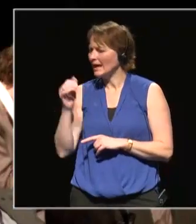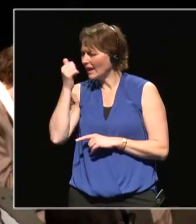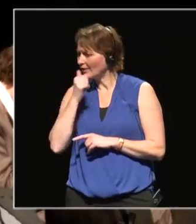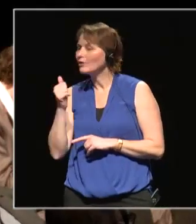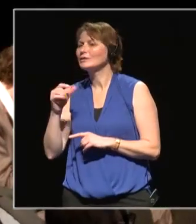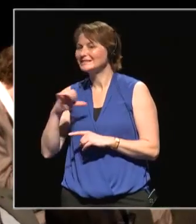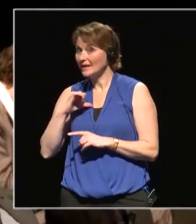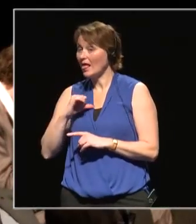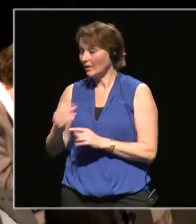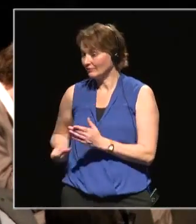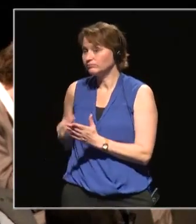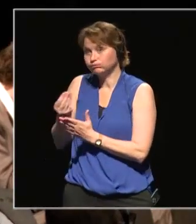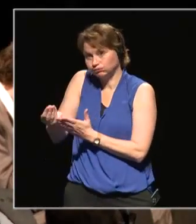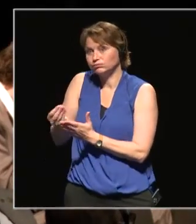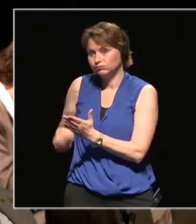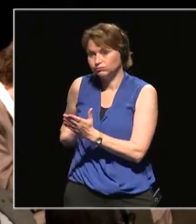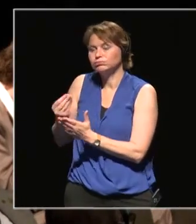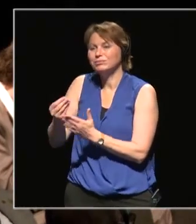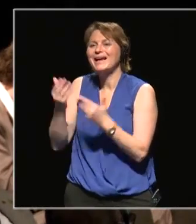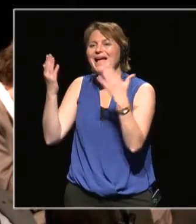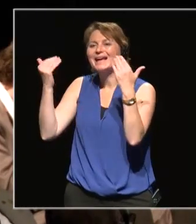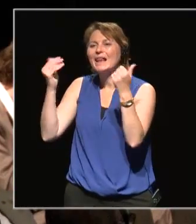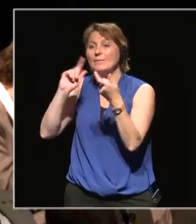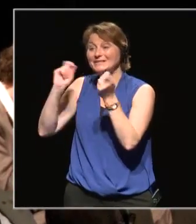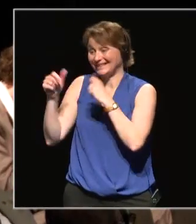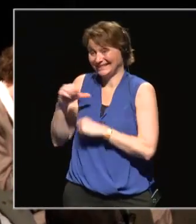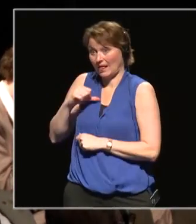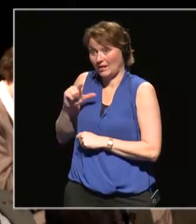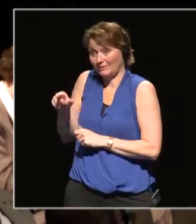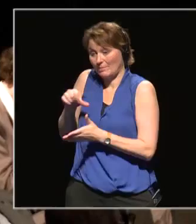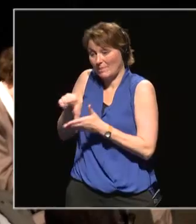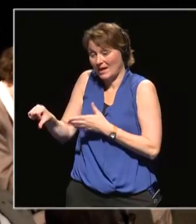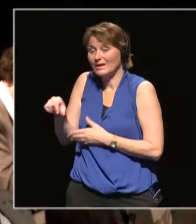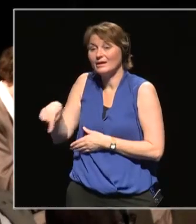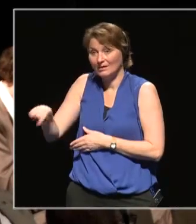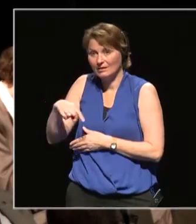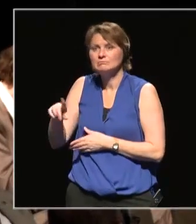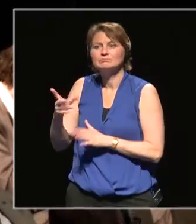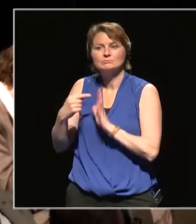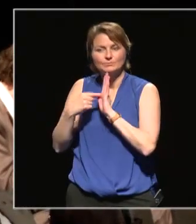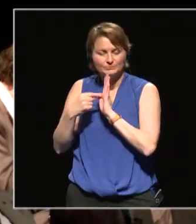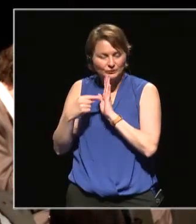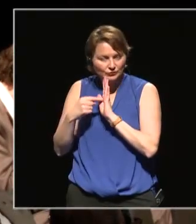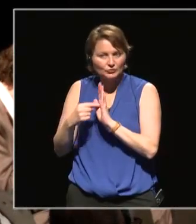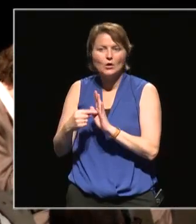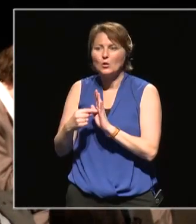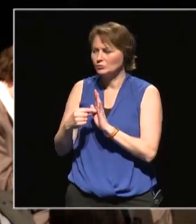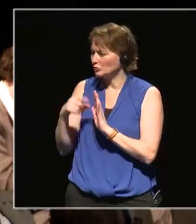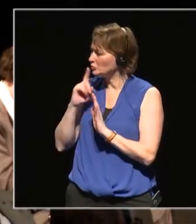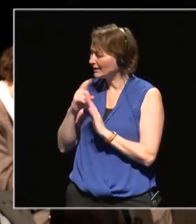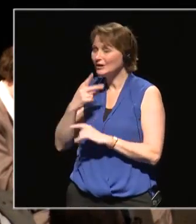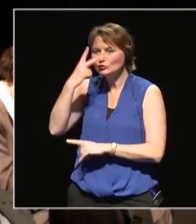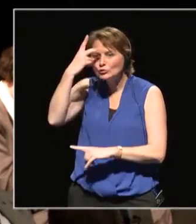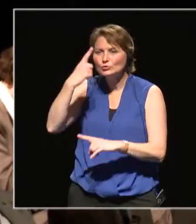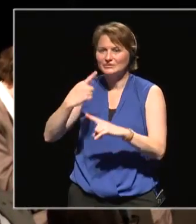own budgets to deal with climate change, what it's spending on adaptation already. Shows that there's already spending twice a